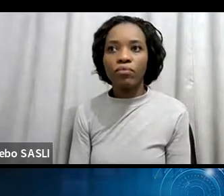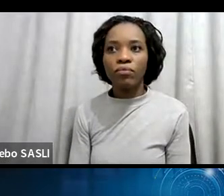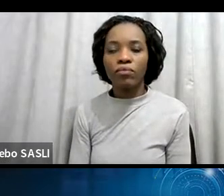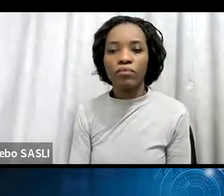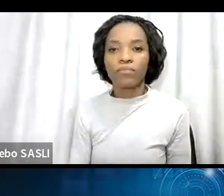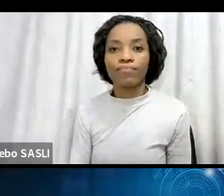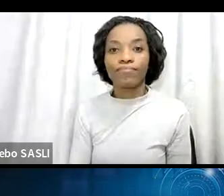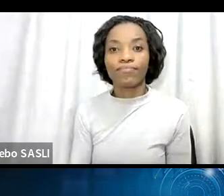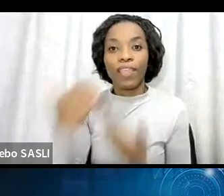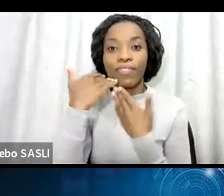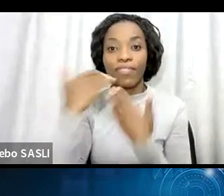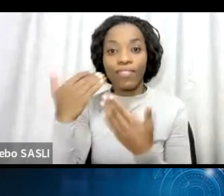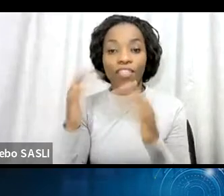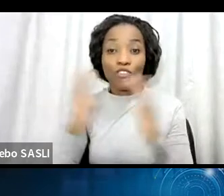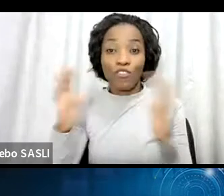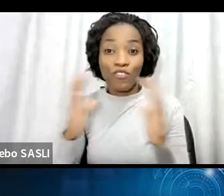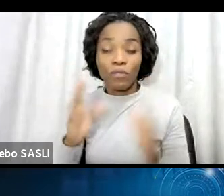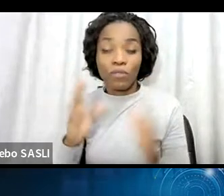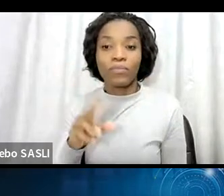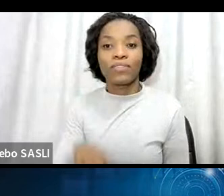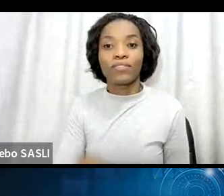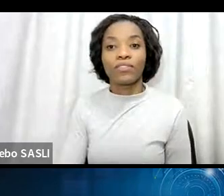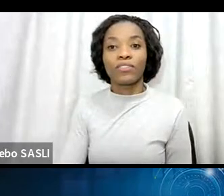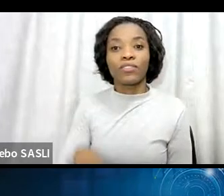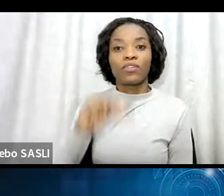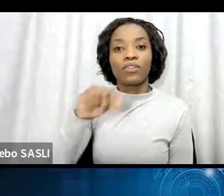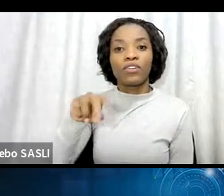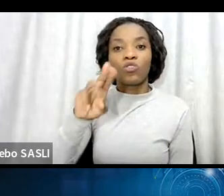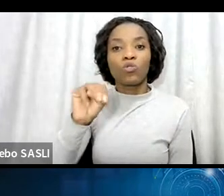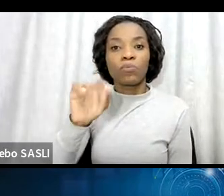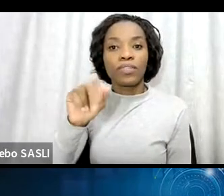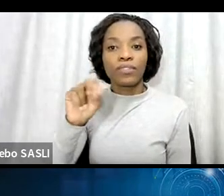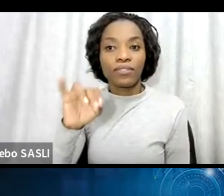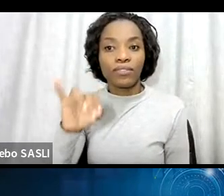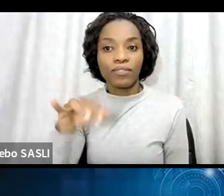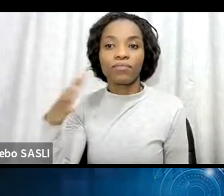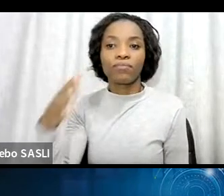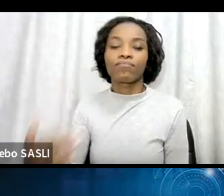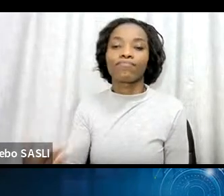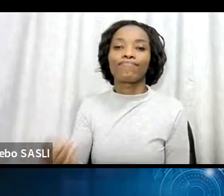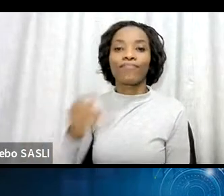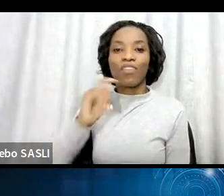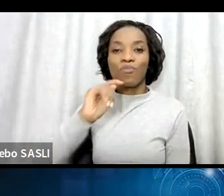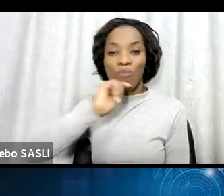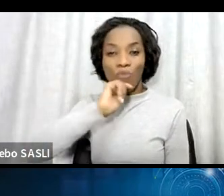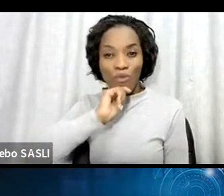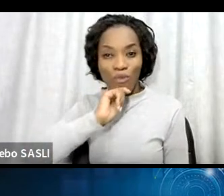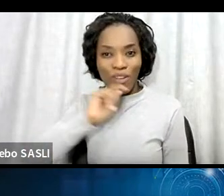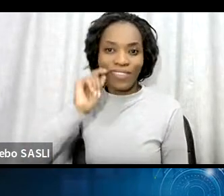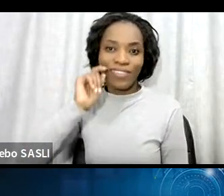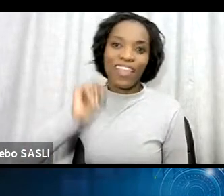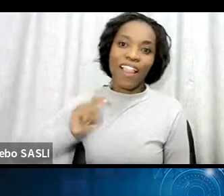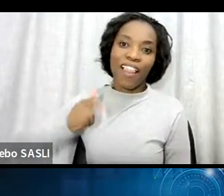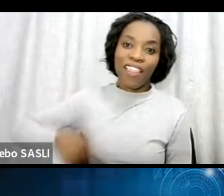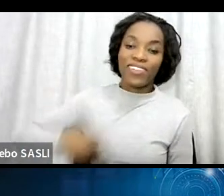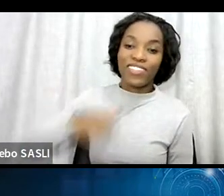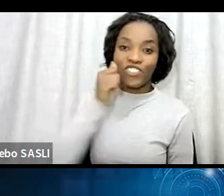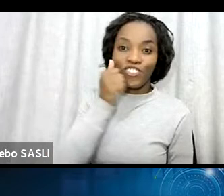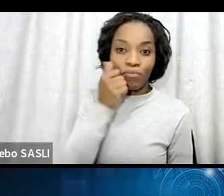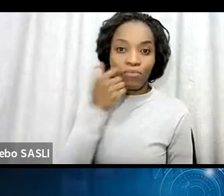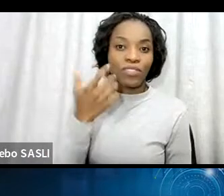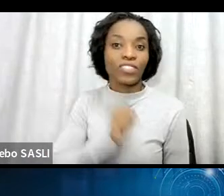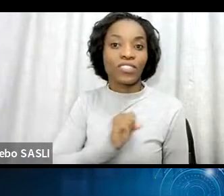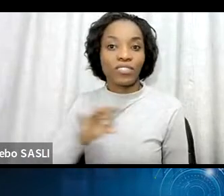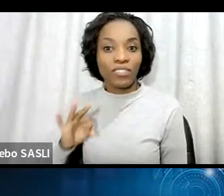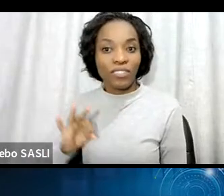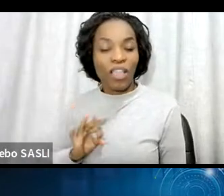Thank you very much, Bumani, and good morning, ladies and gentlemen, to the SARS colleagues, as well as the traders, taxpayers, and the